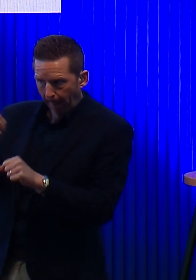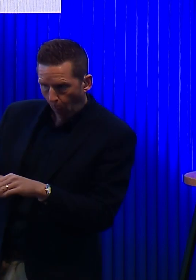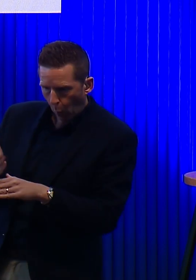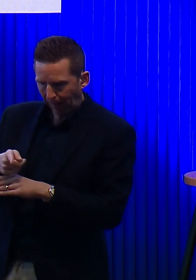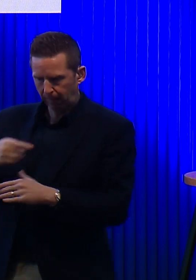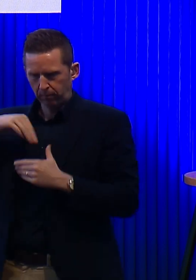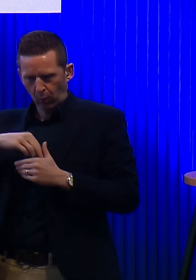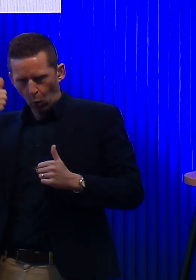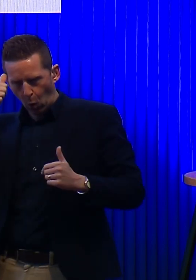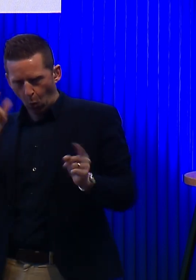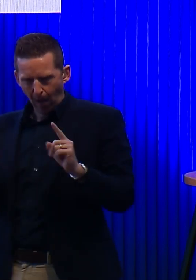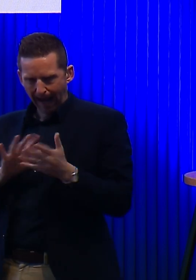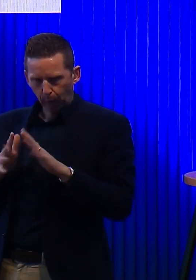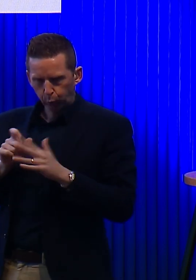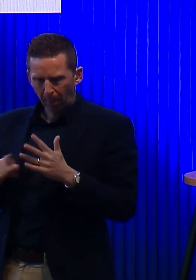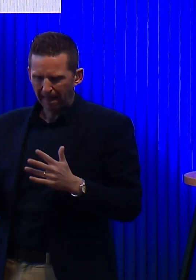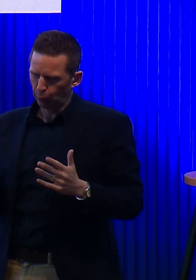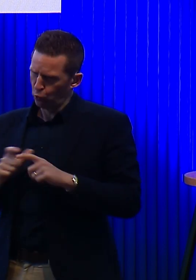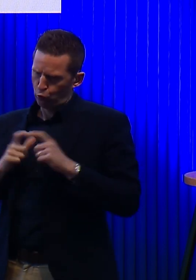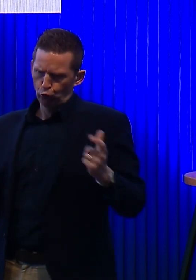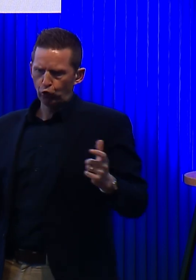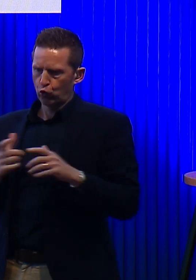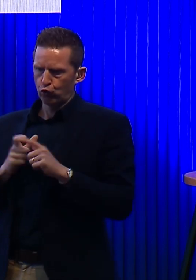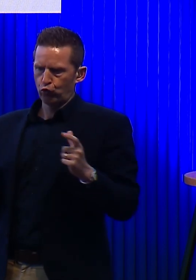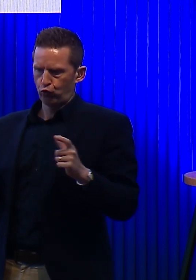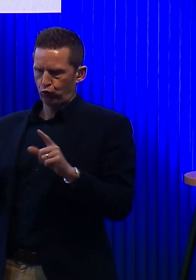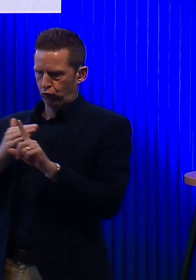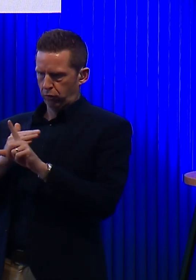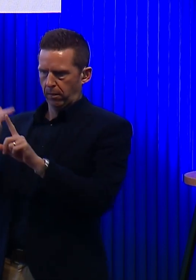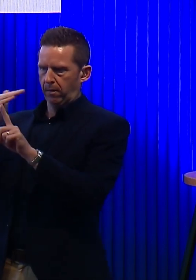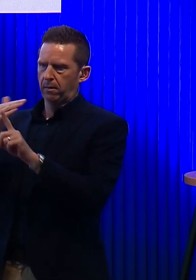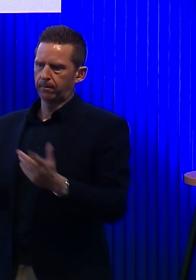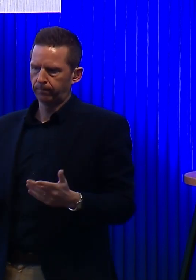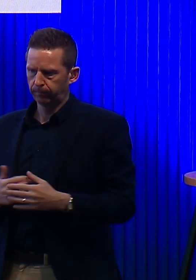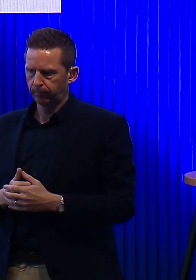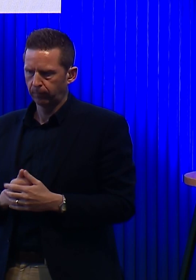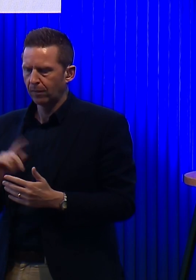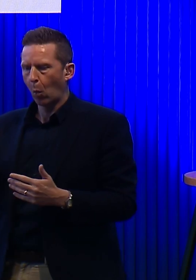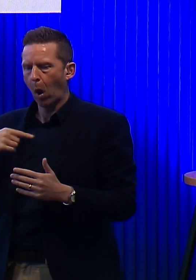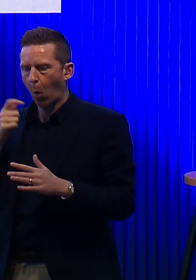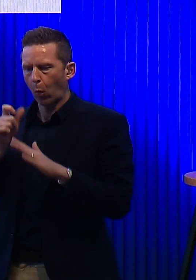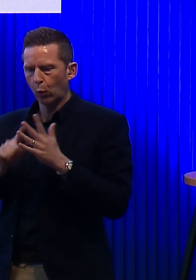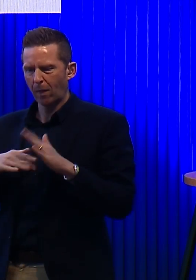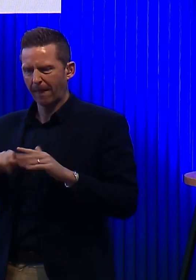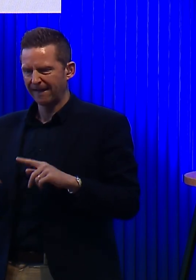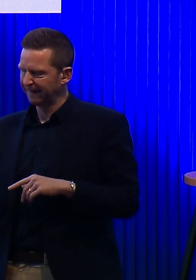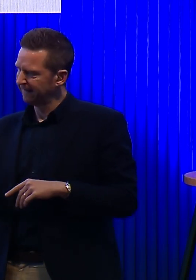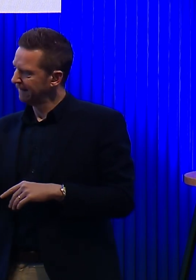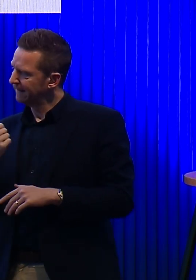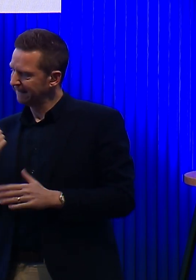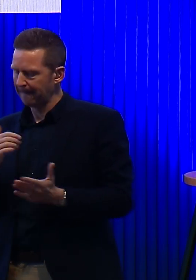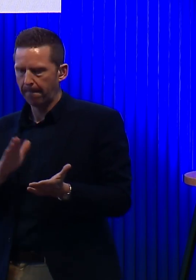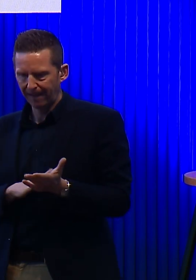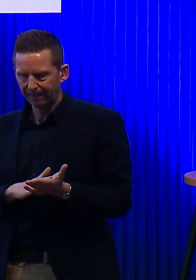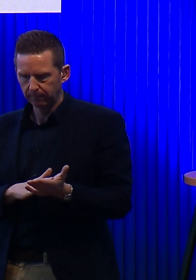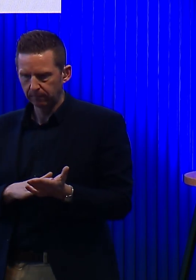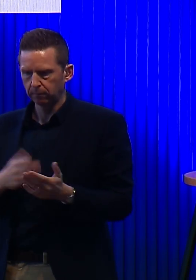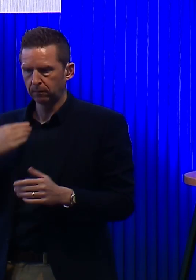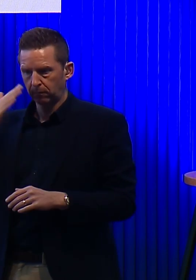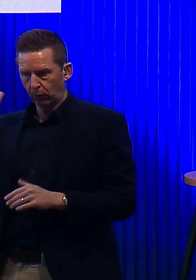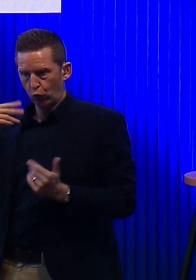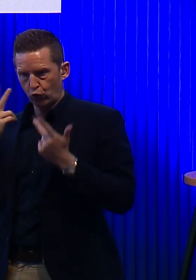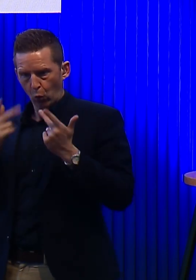do it, it's huge. There's a huge chasm there. So what I'll be doing in the next 16 minutes is that I'll